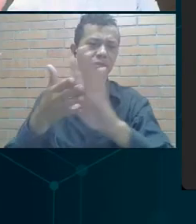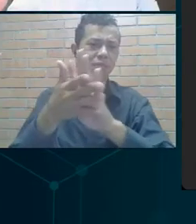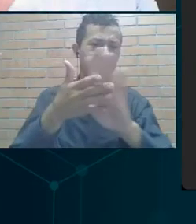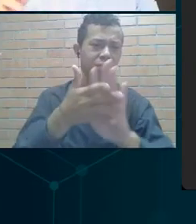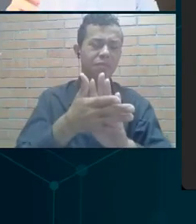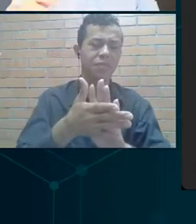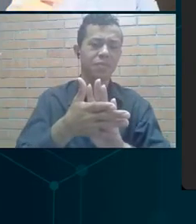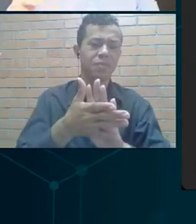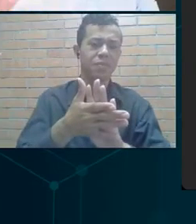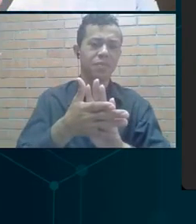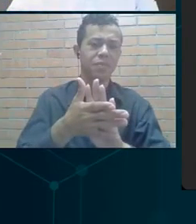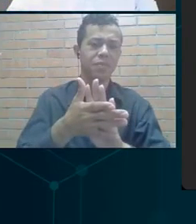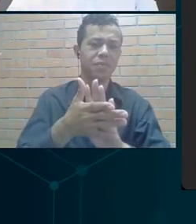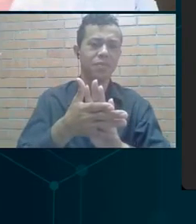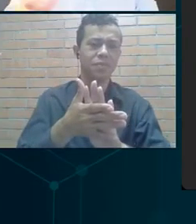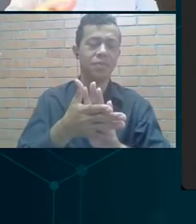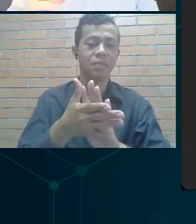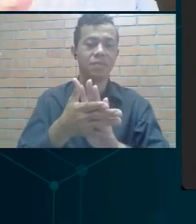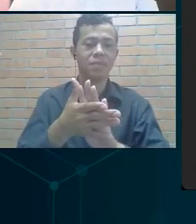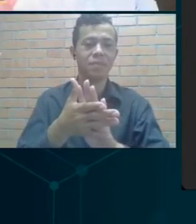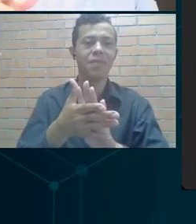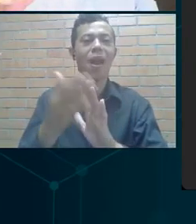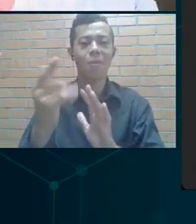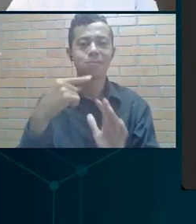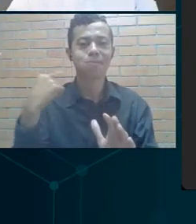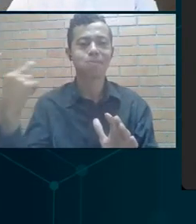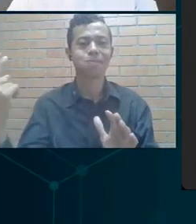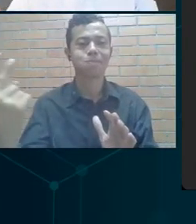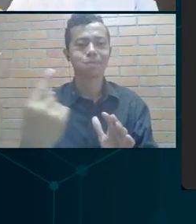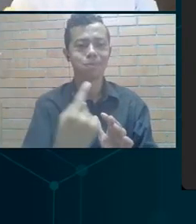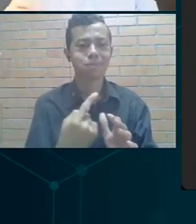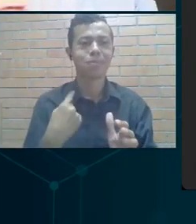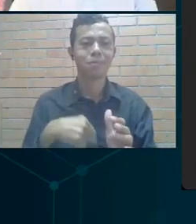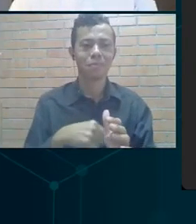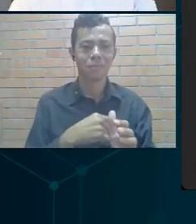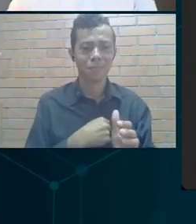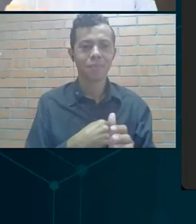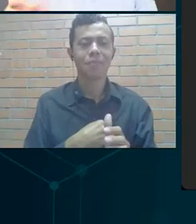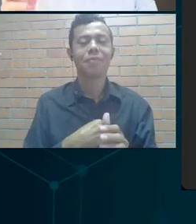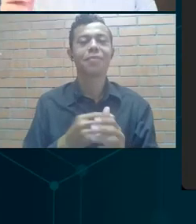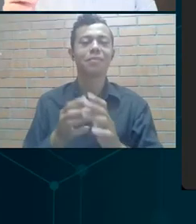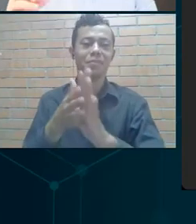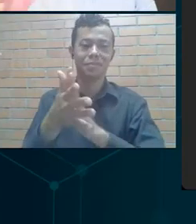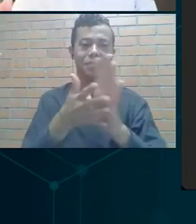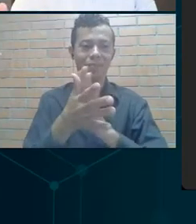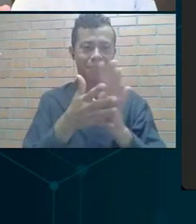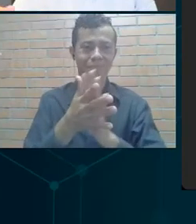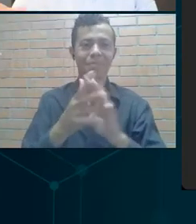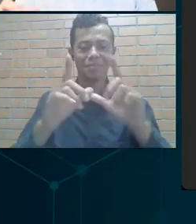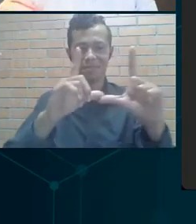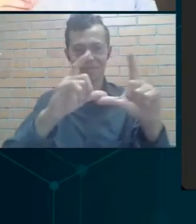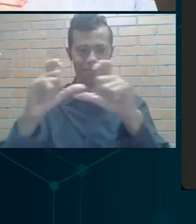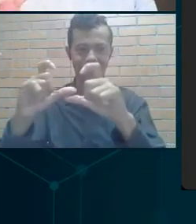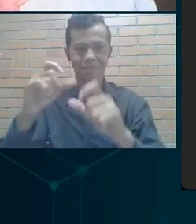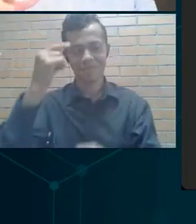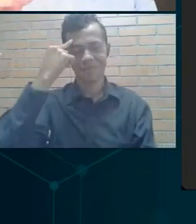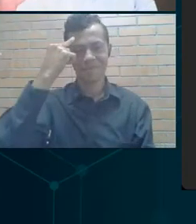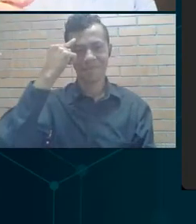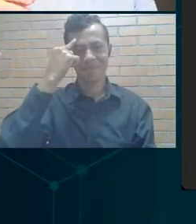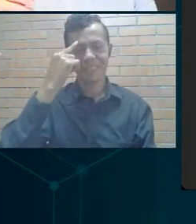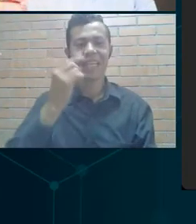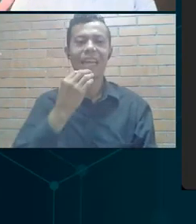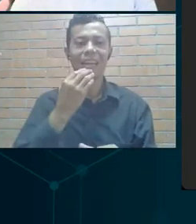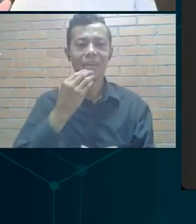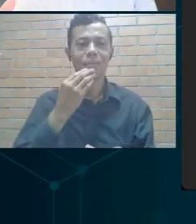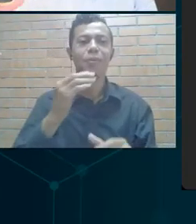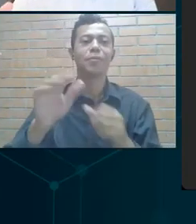these generations of the web, Web 1.0, connection of documents, 2.0, connections of programs and data, 3.0 could be IoT,